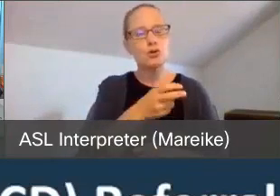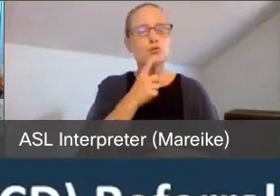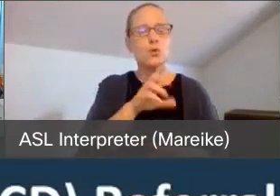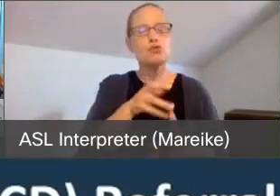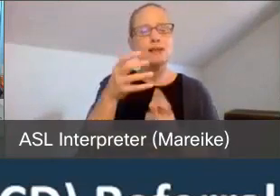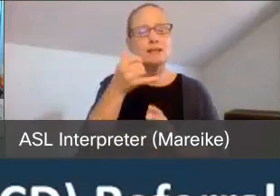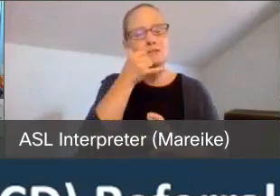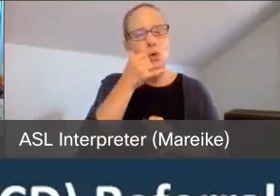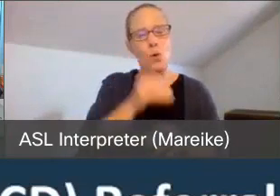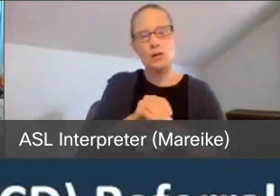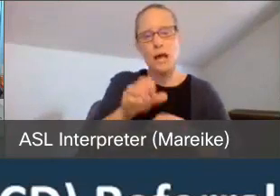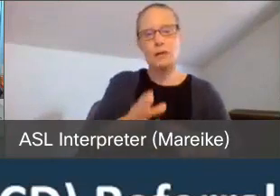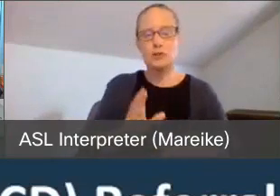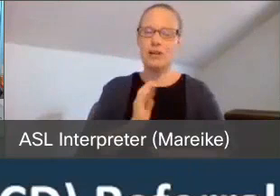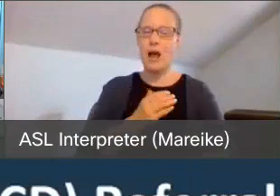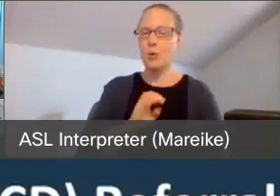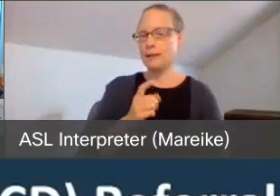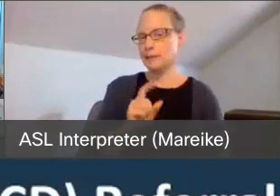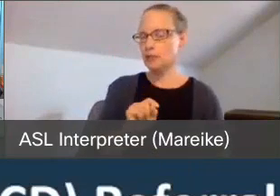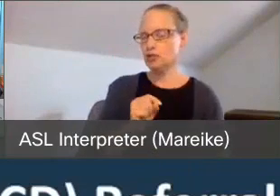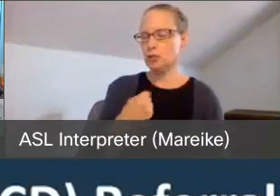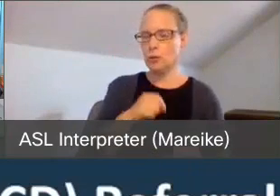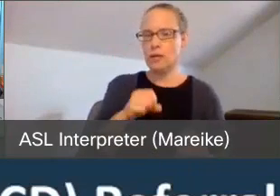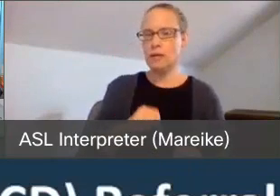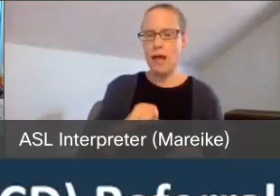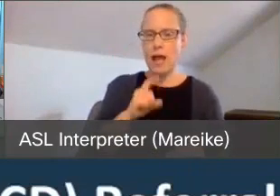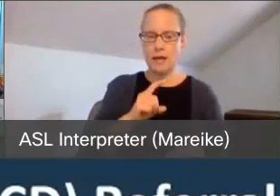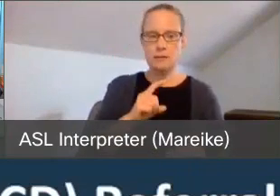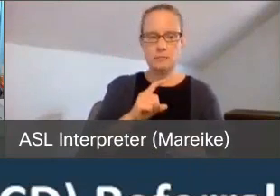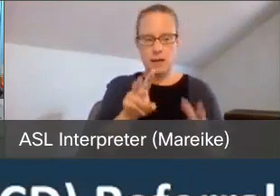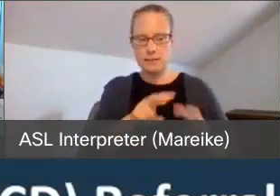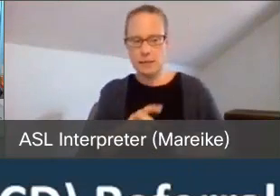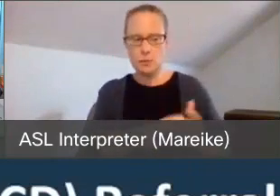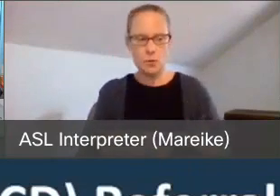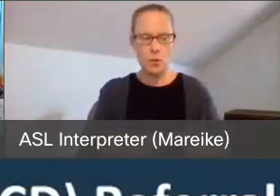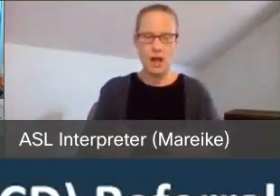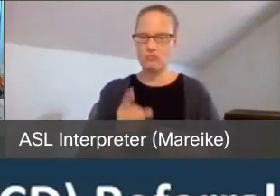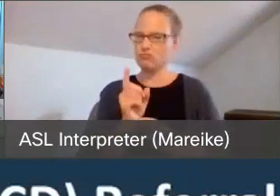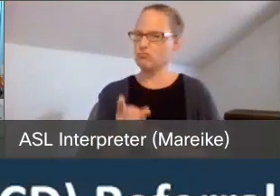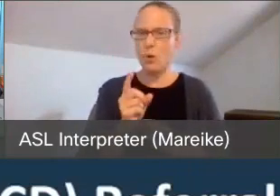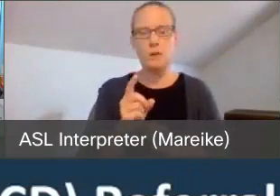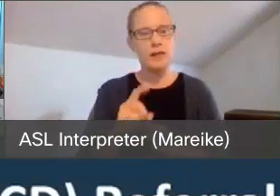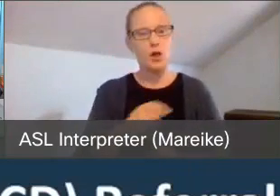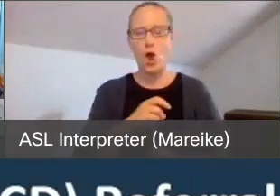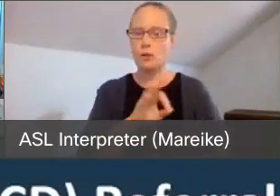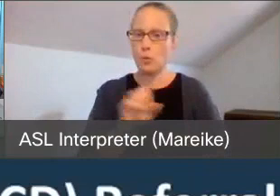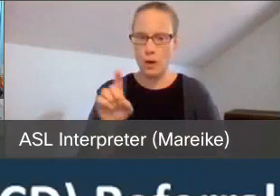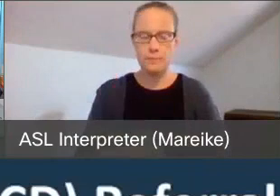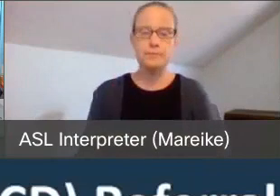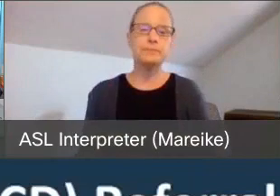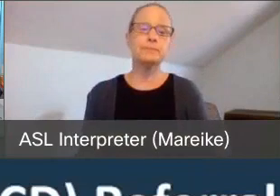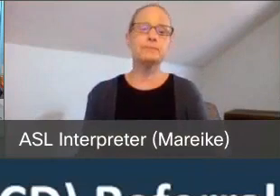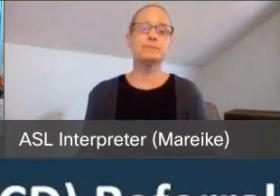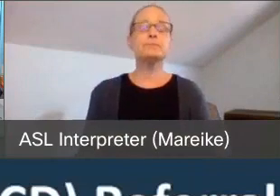counselor at our extension. So we can live assess the caller right there, then and there when they first call 911. We can